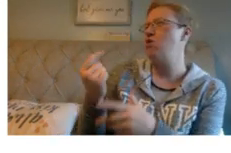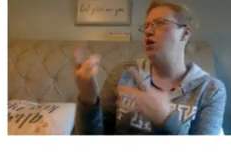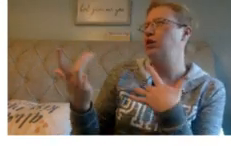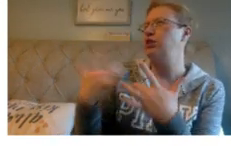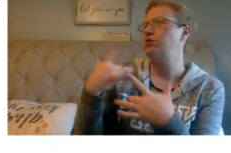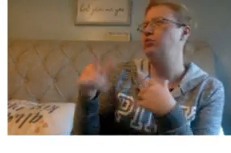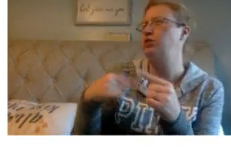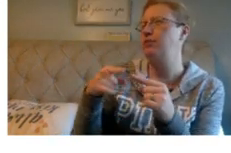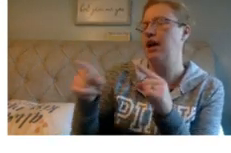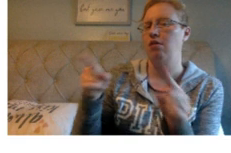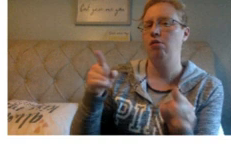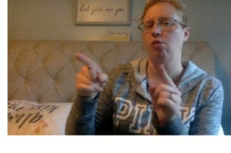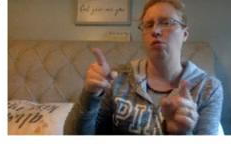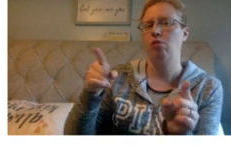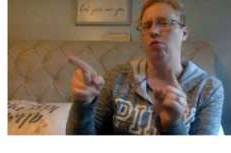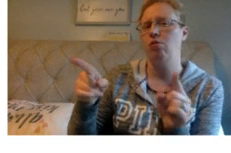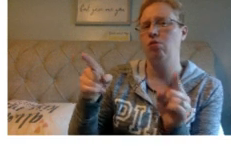worried about?